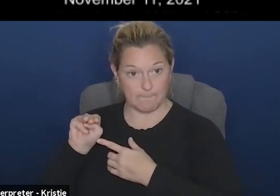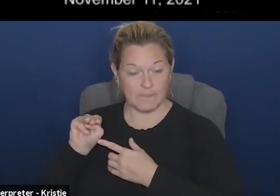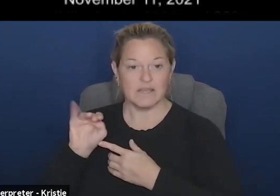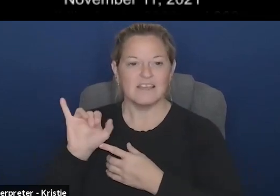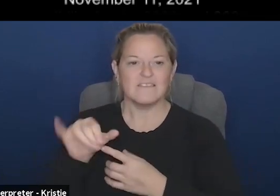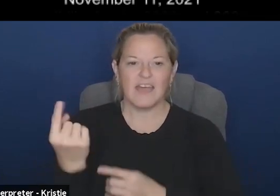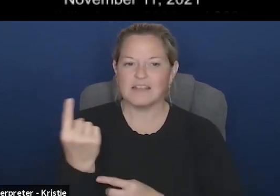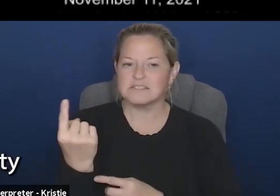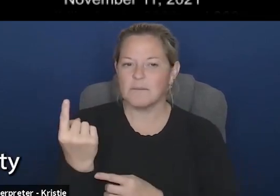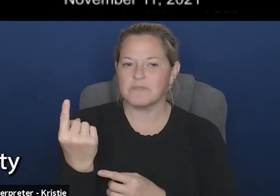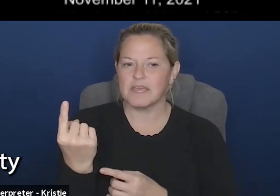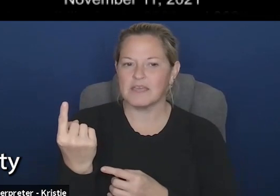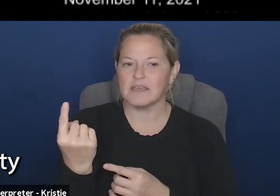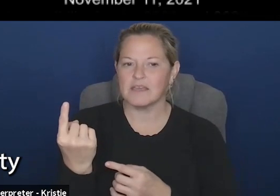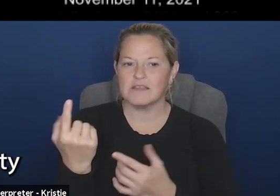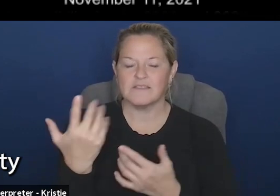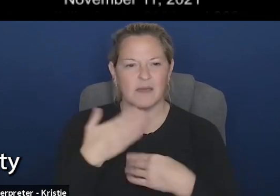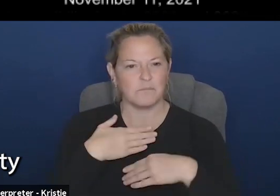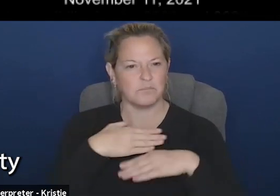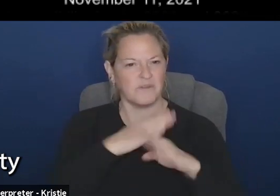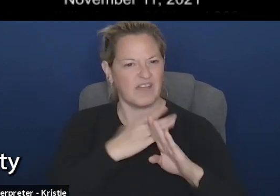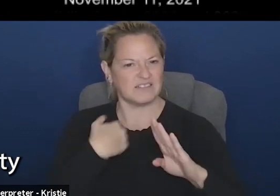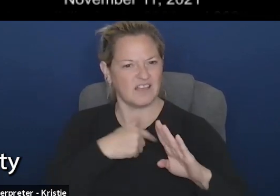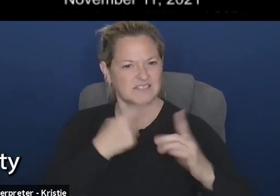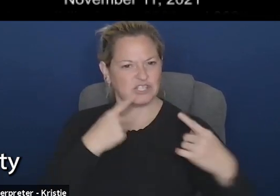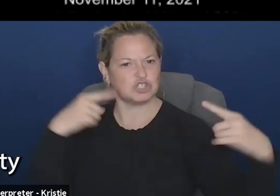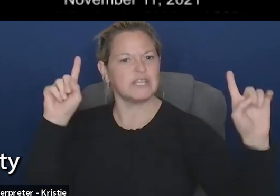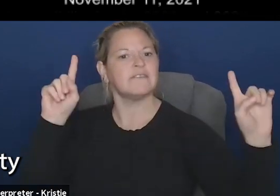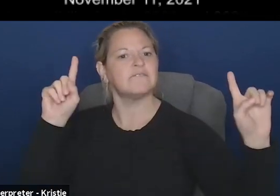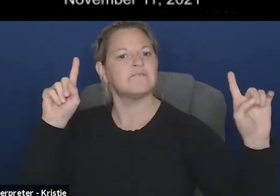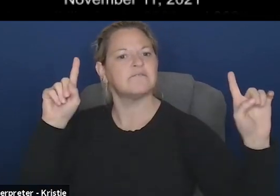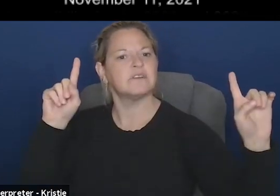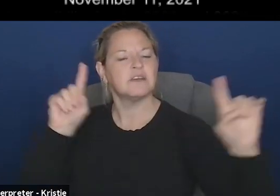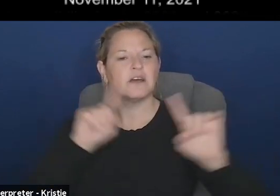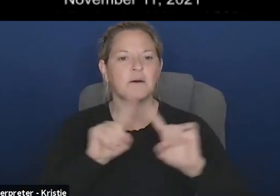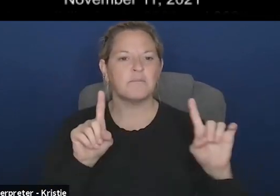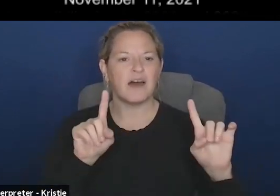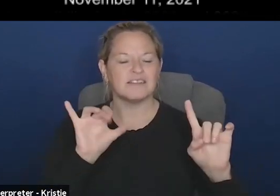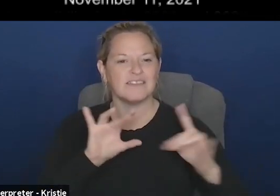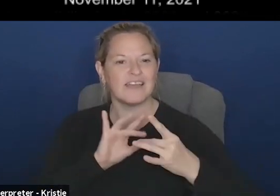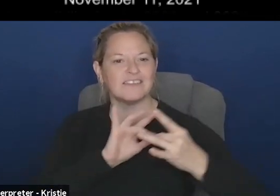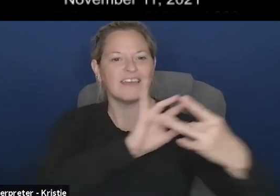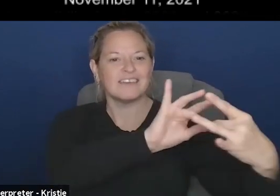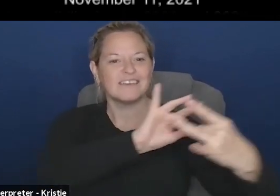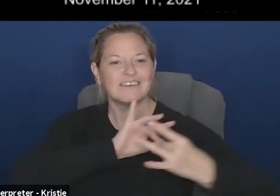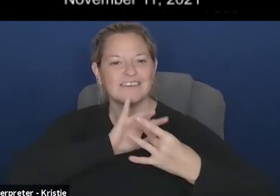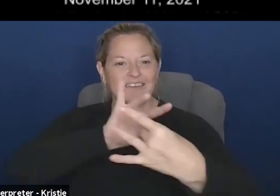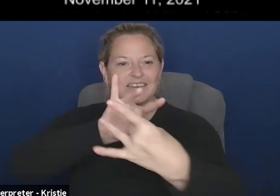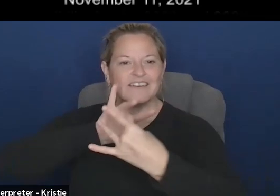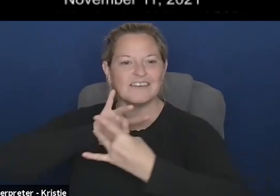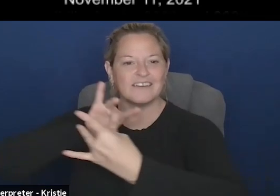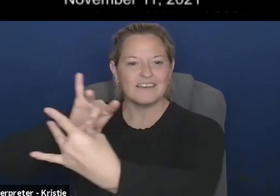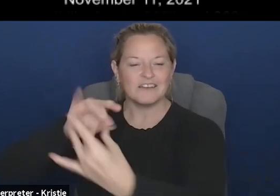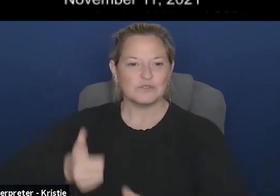keeps us from sort of achieving, but can often keep us from community that can help connect us